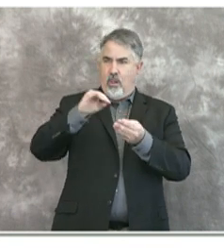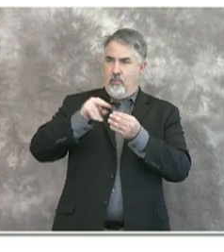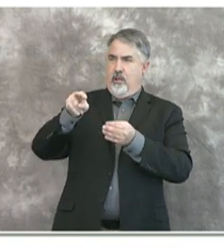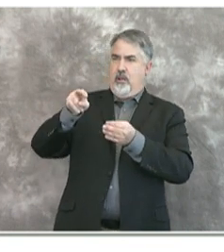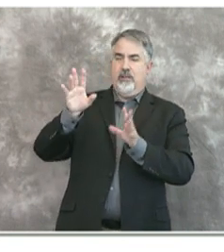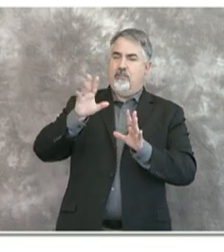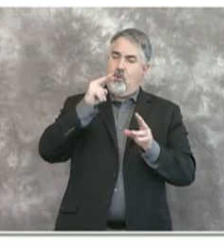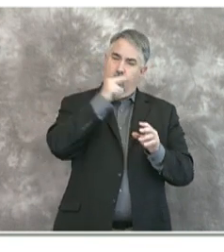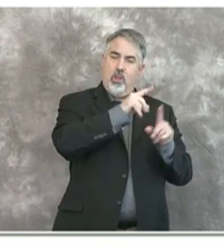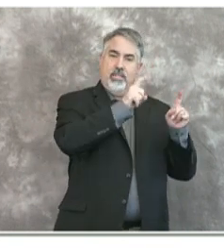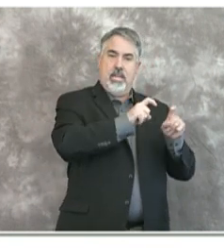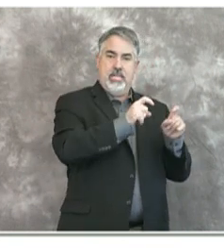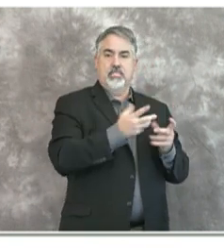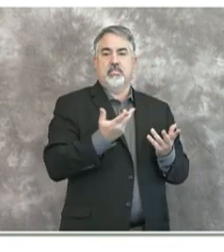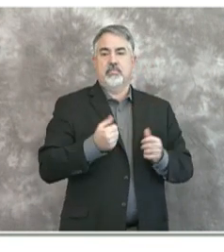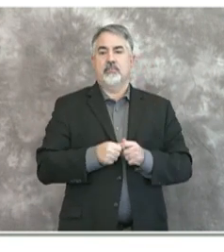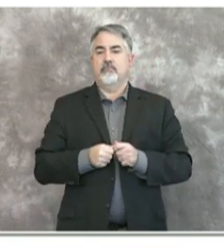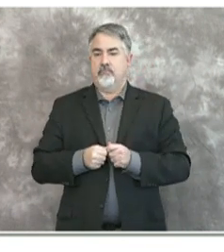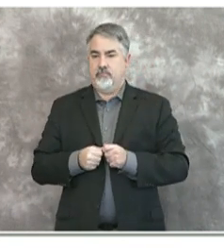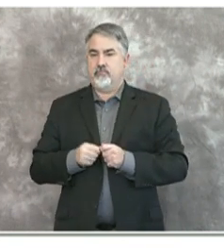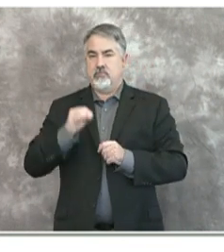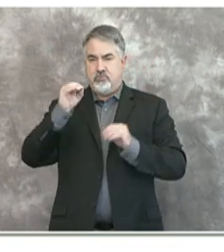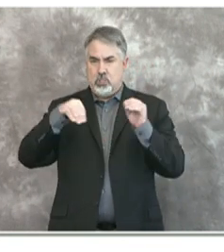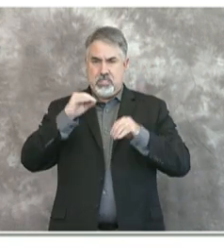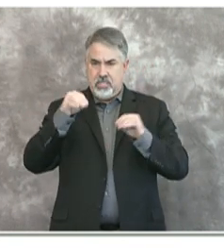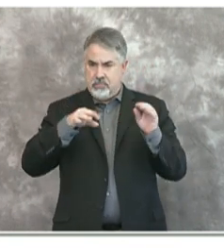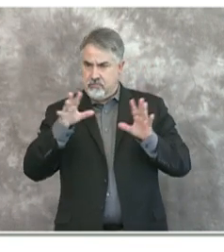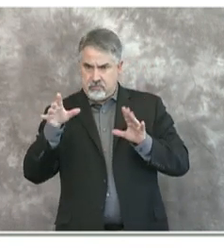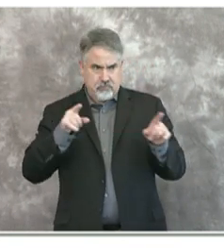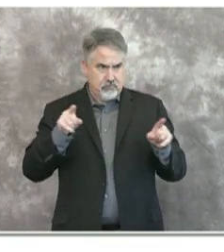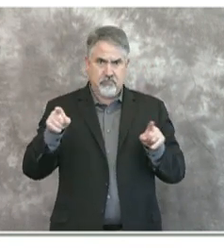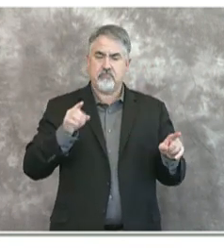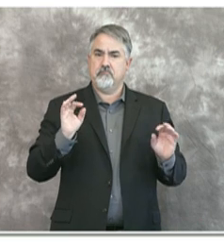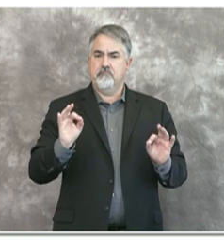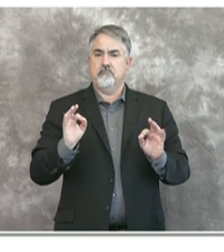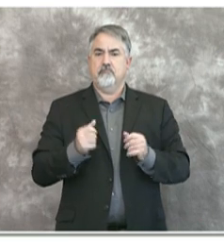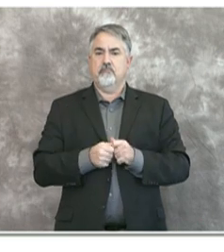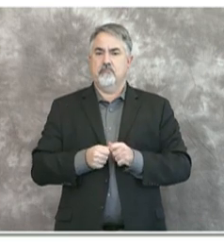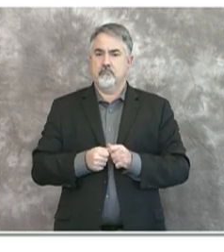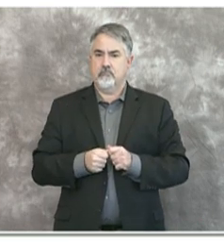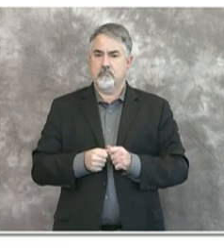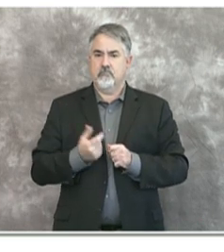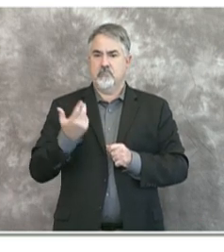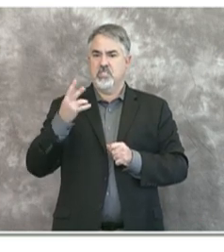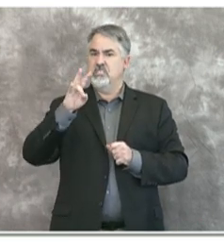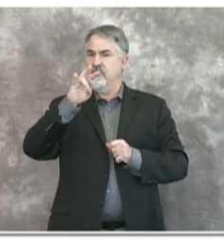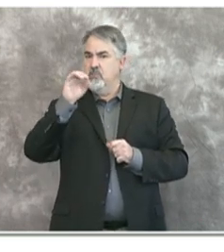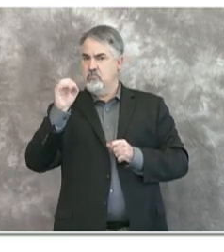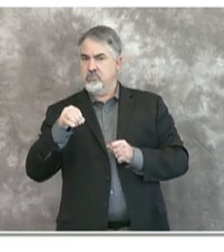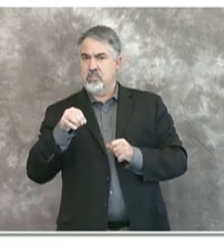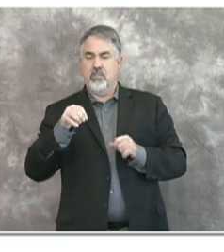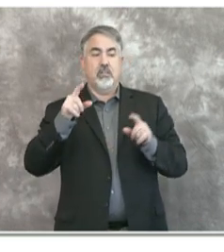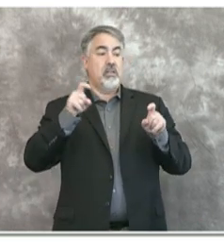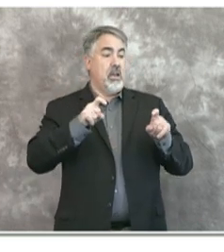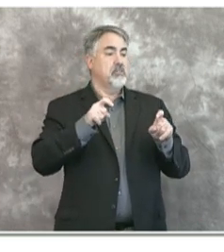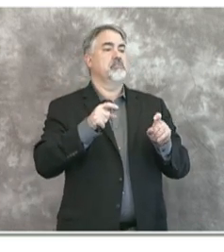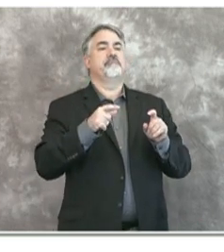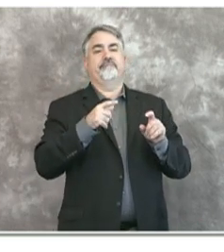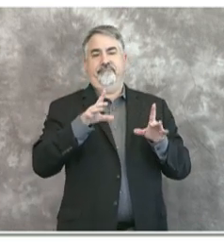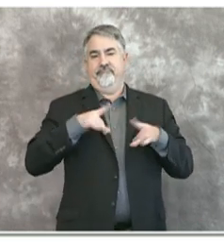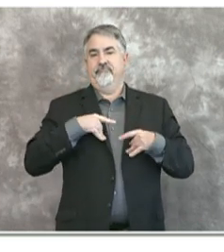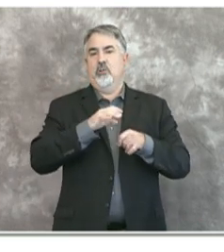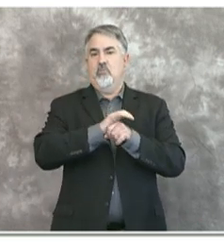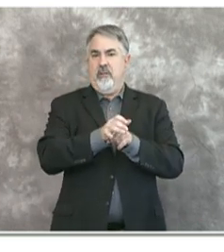results. It's a percentage of positives out of all testing done. You'll see us right there at 7% today, which generally tracks